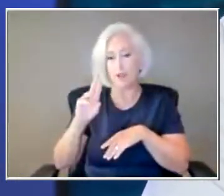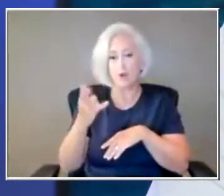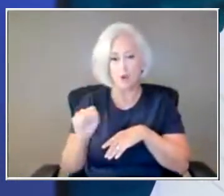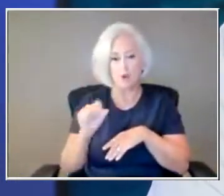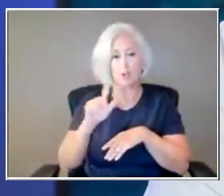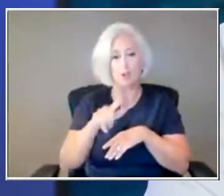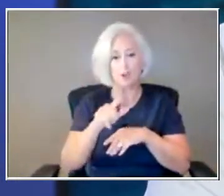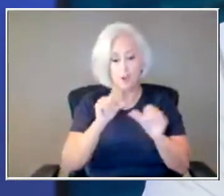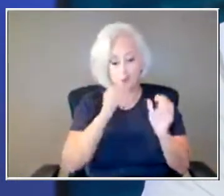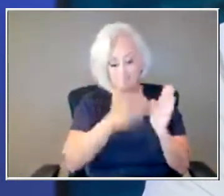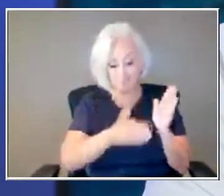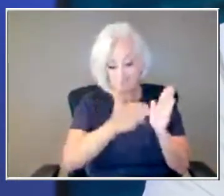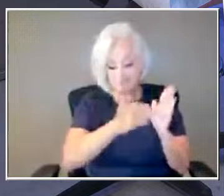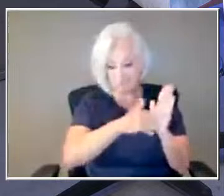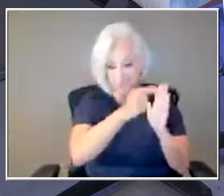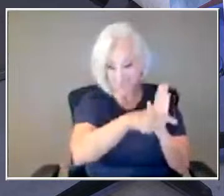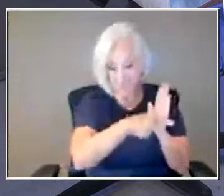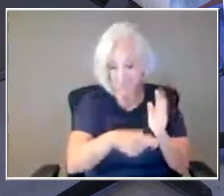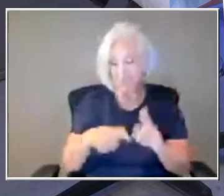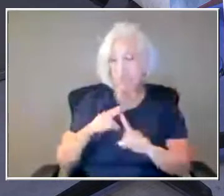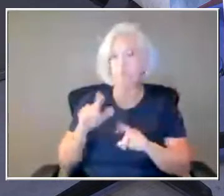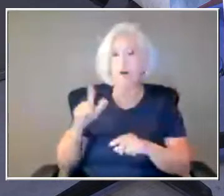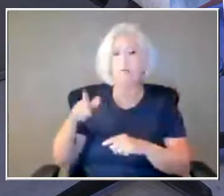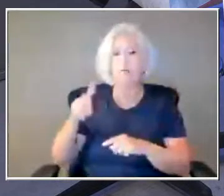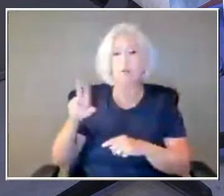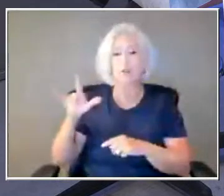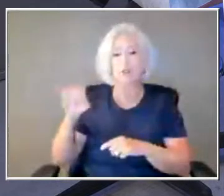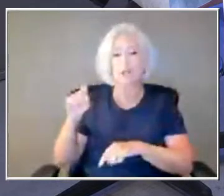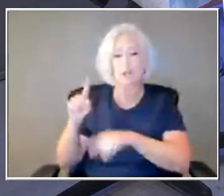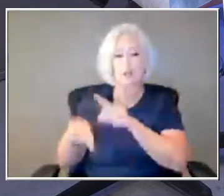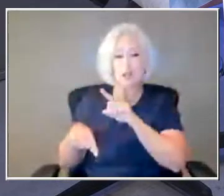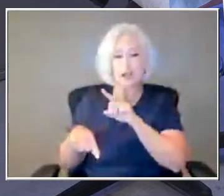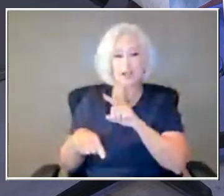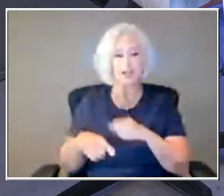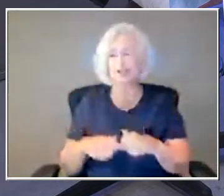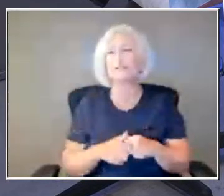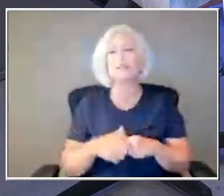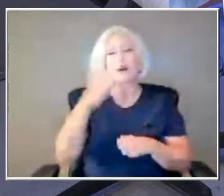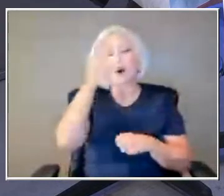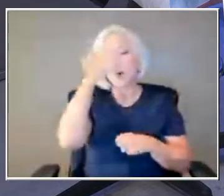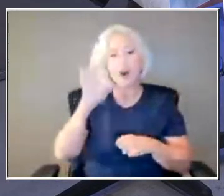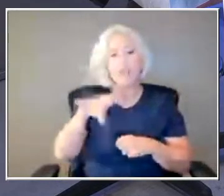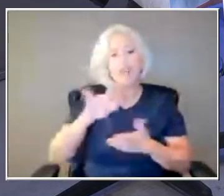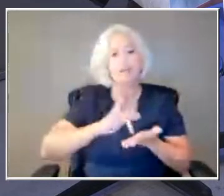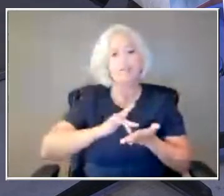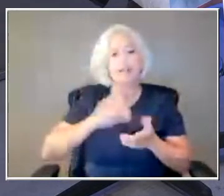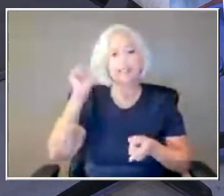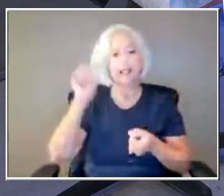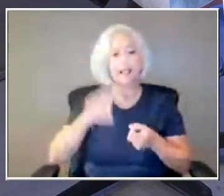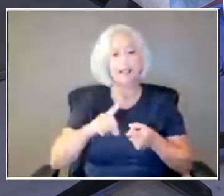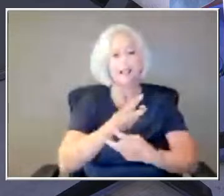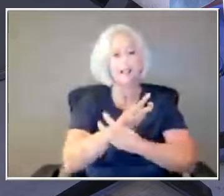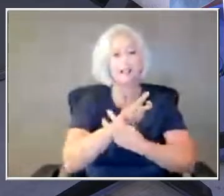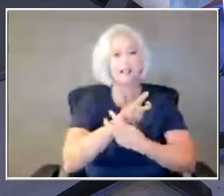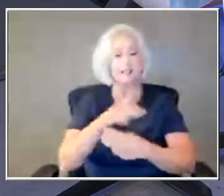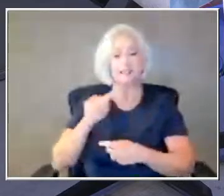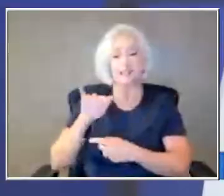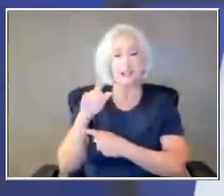may. So Dr. Wolf-Birchfield, what makes these drugs less toxic than chemo? It's really their